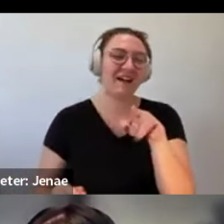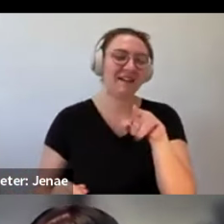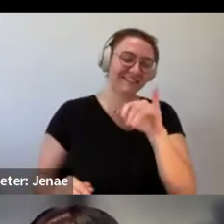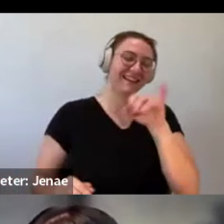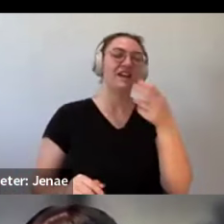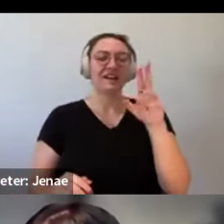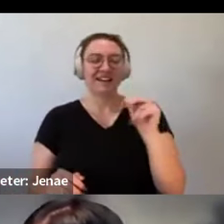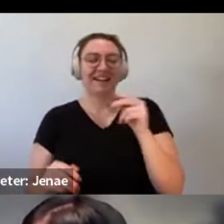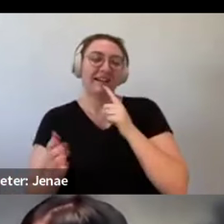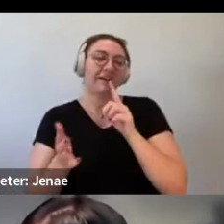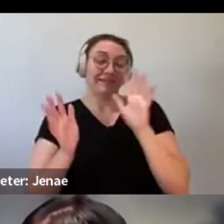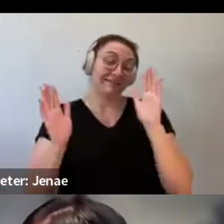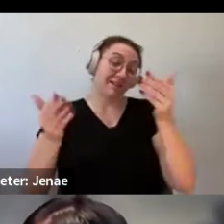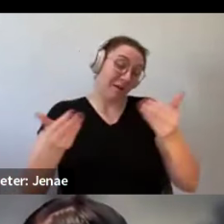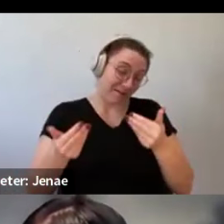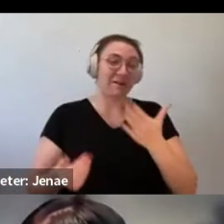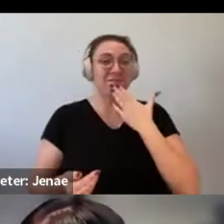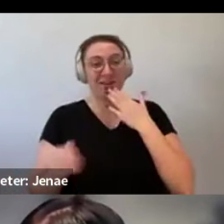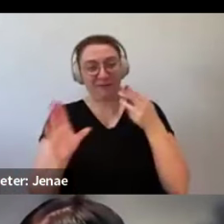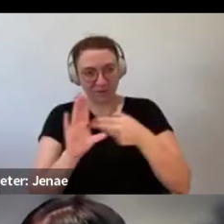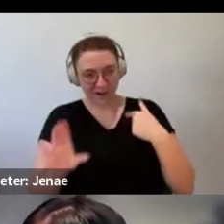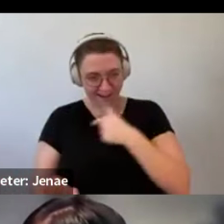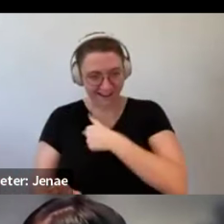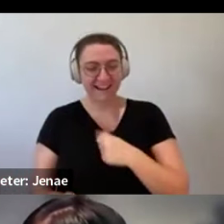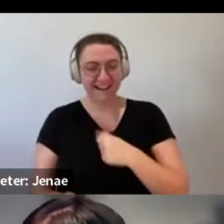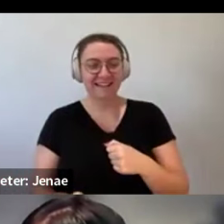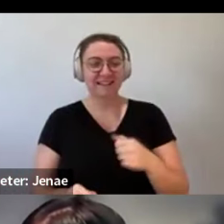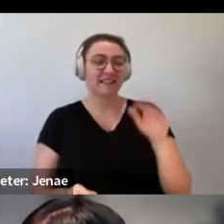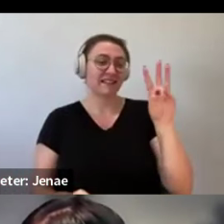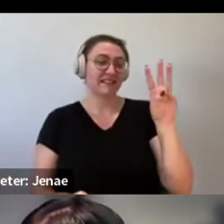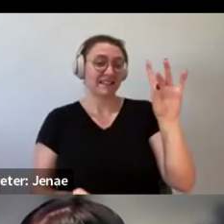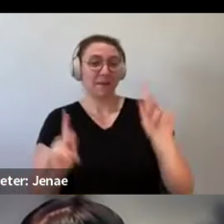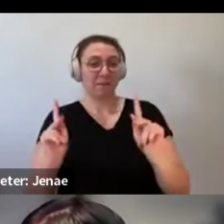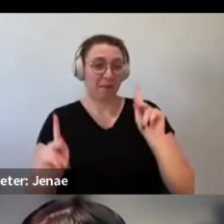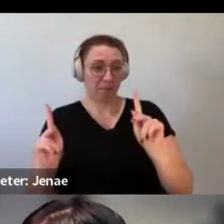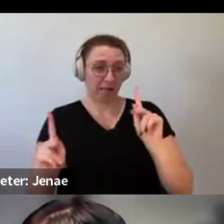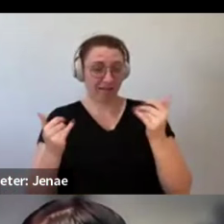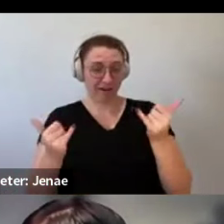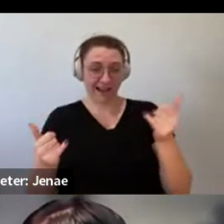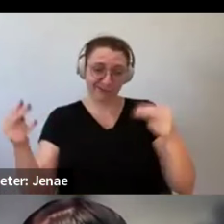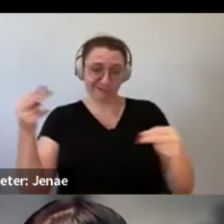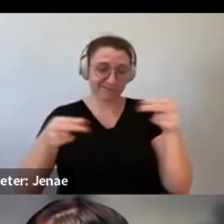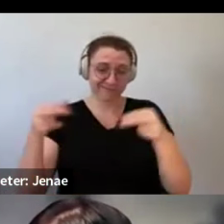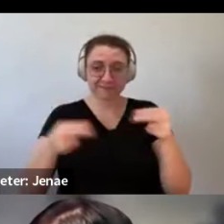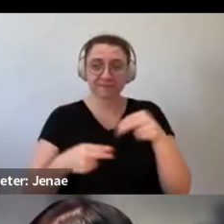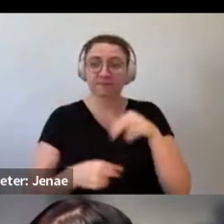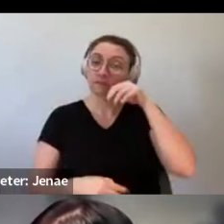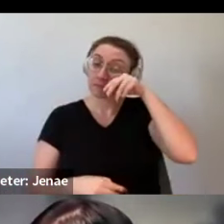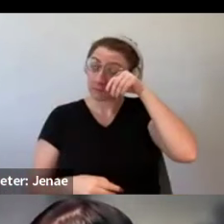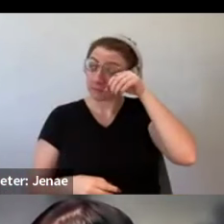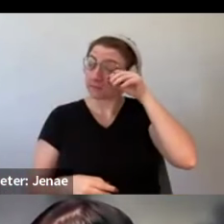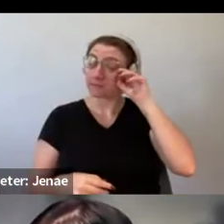meeting. Thank you for joining us. We've got 68 folks on right now. We will